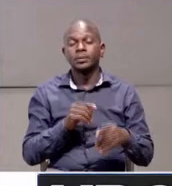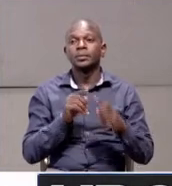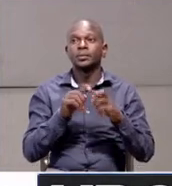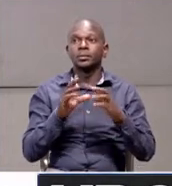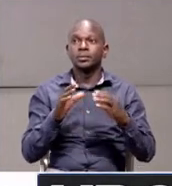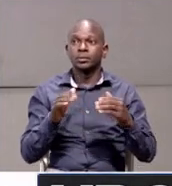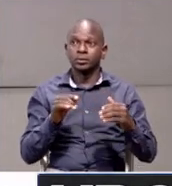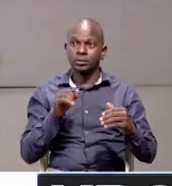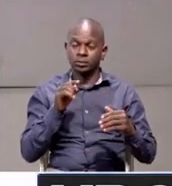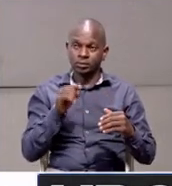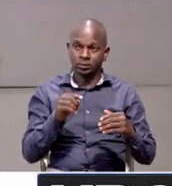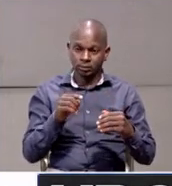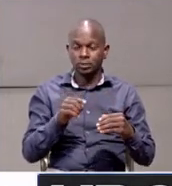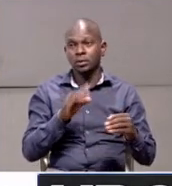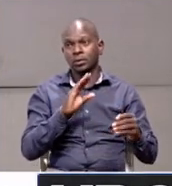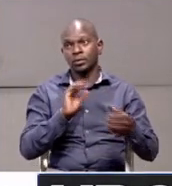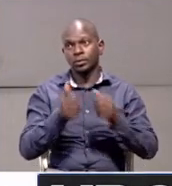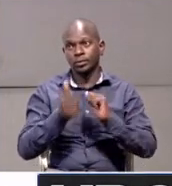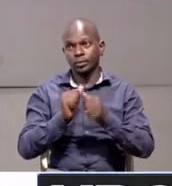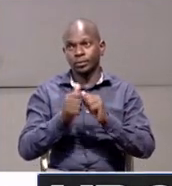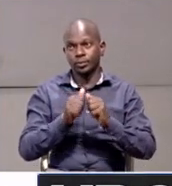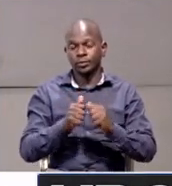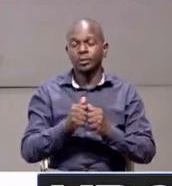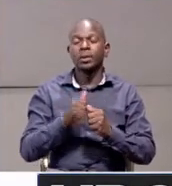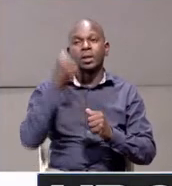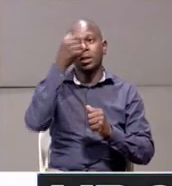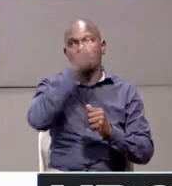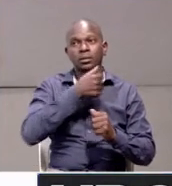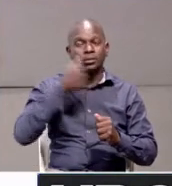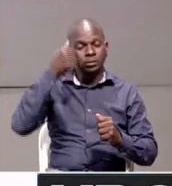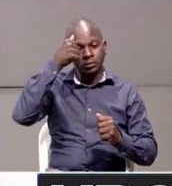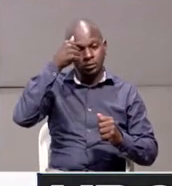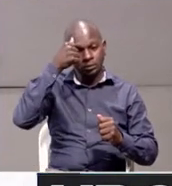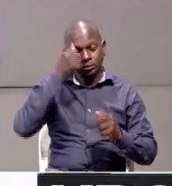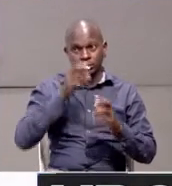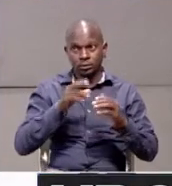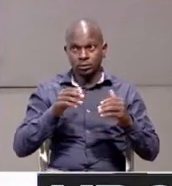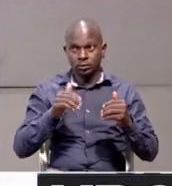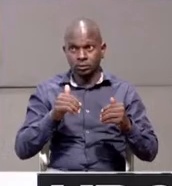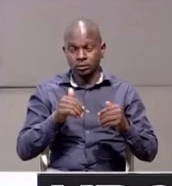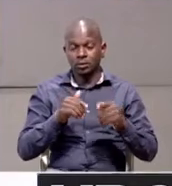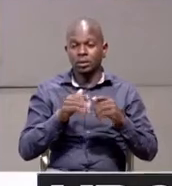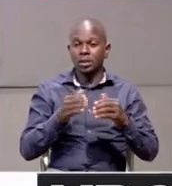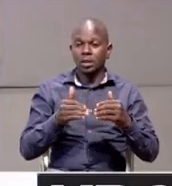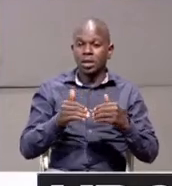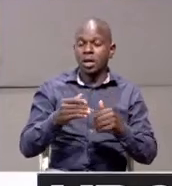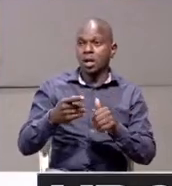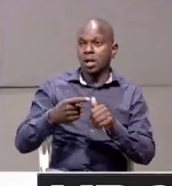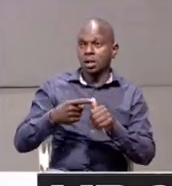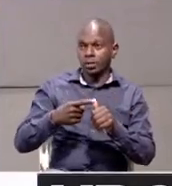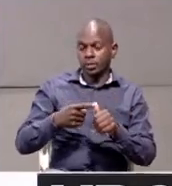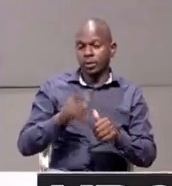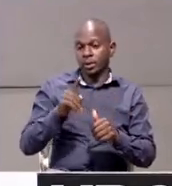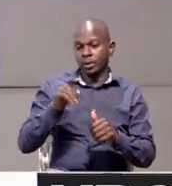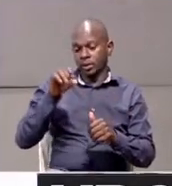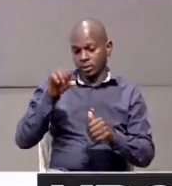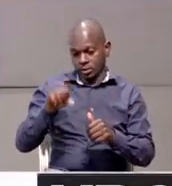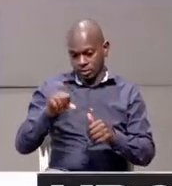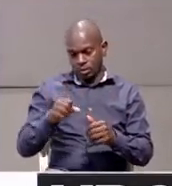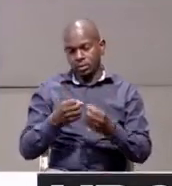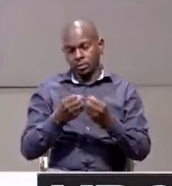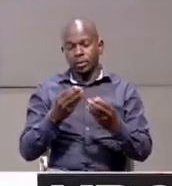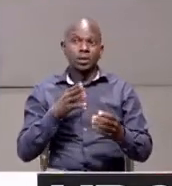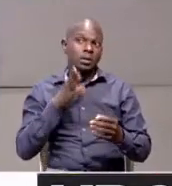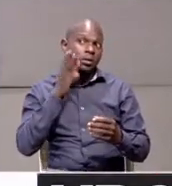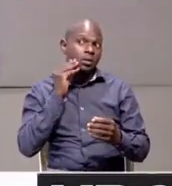promising talent, is set to face stiff competition in one of Africa's most prestigious club tournament due April 19th. A mix of